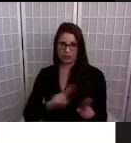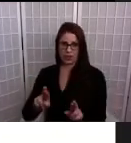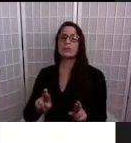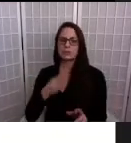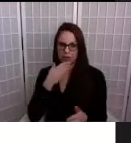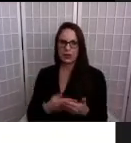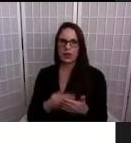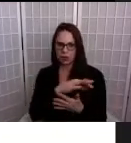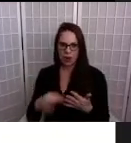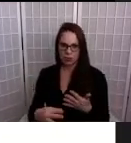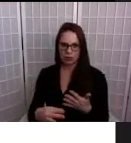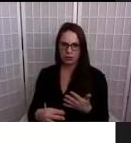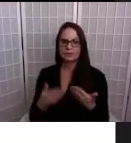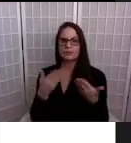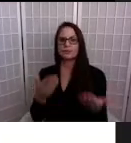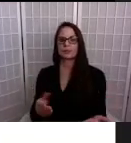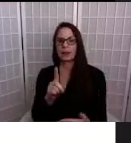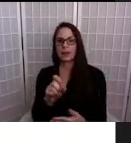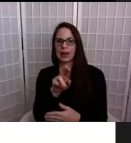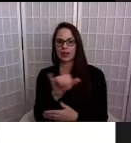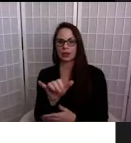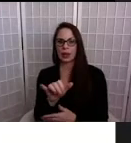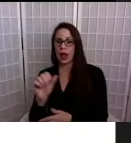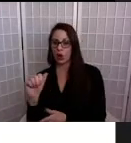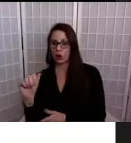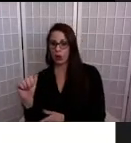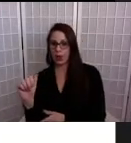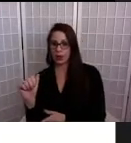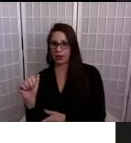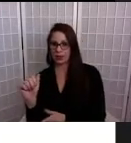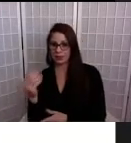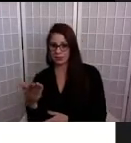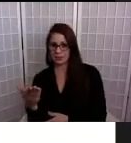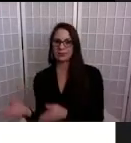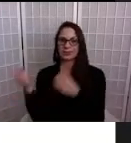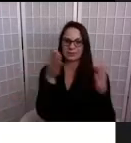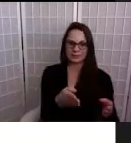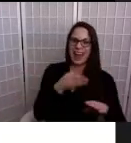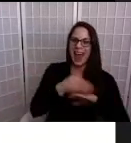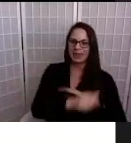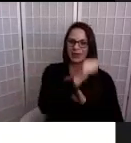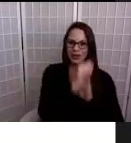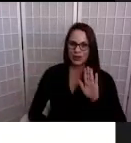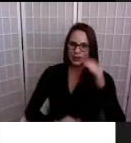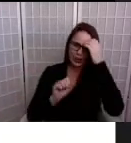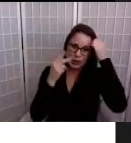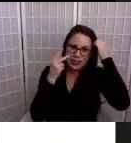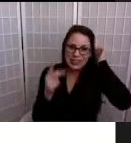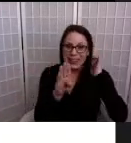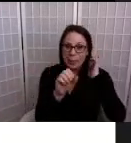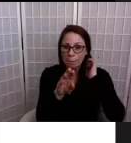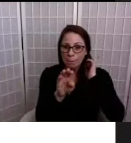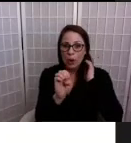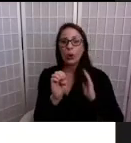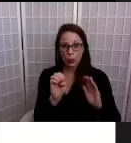Here's an x-ray. Again, here's the arthritis over here. And here's after the surgery. You can see the bone is gone, and in